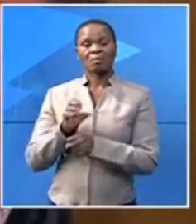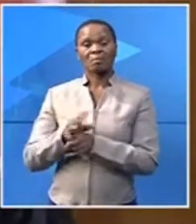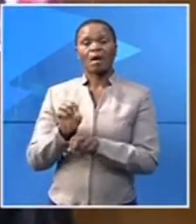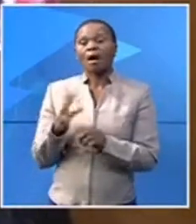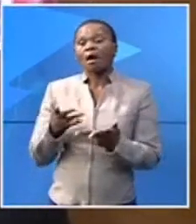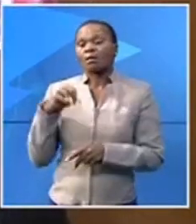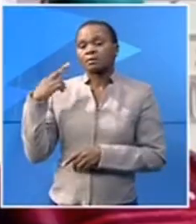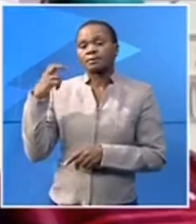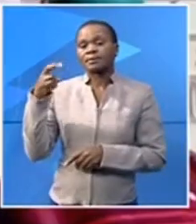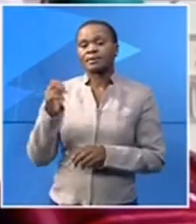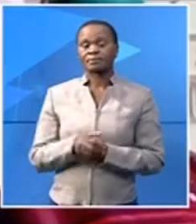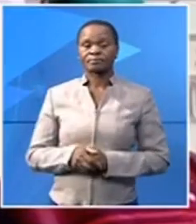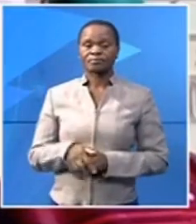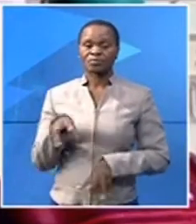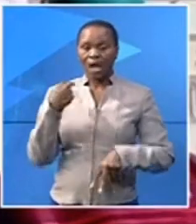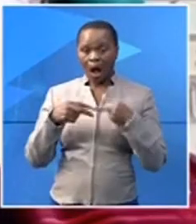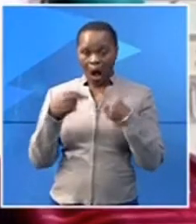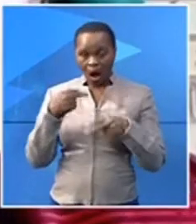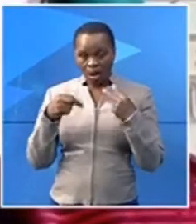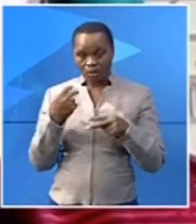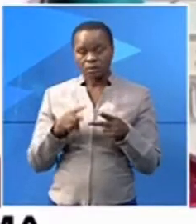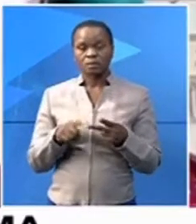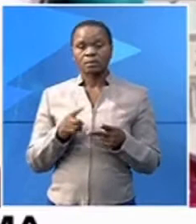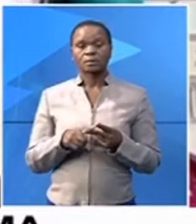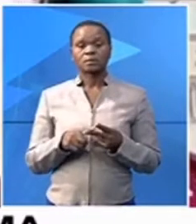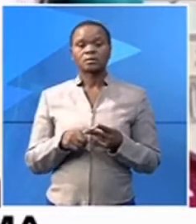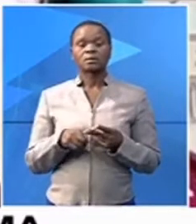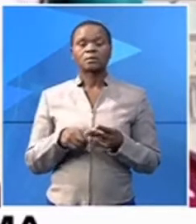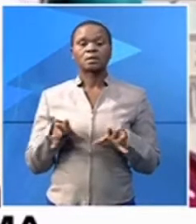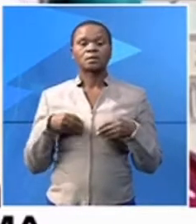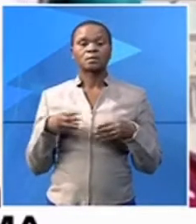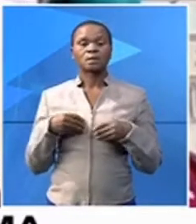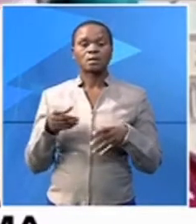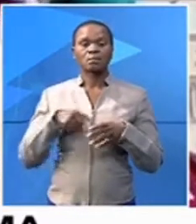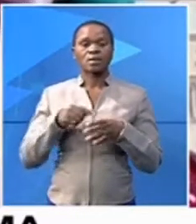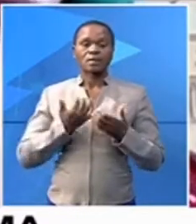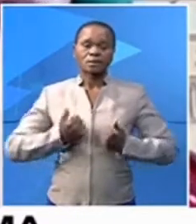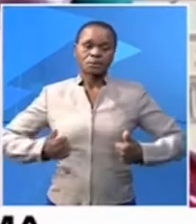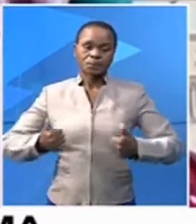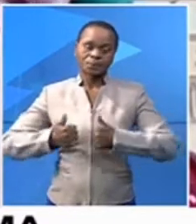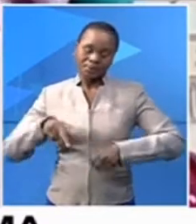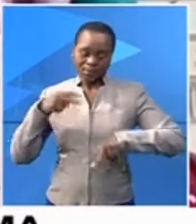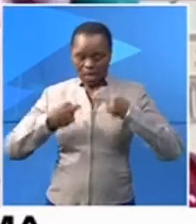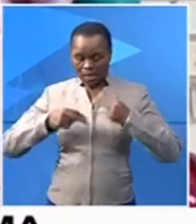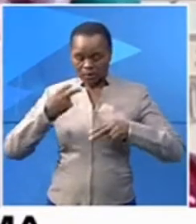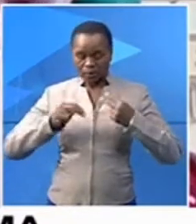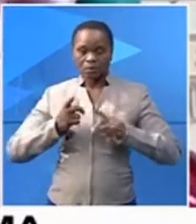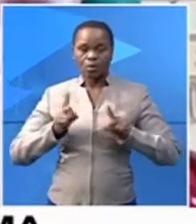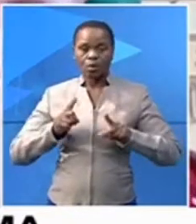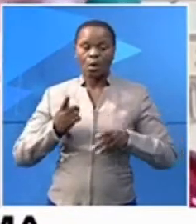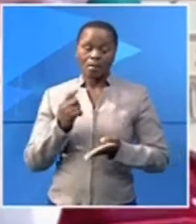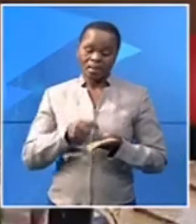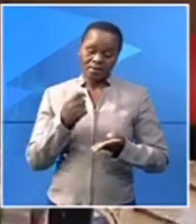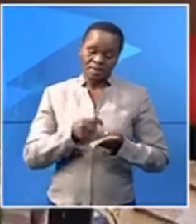The restaurants and hotels are not allowed for sit down, but only for